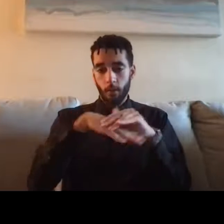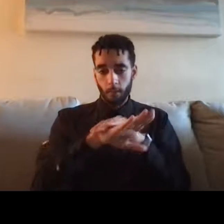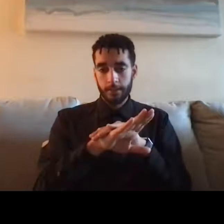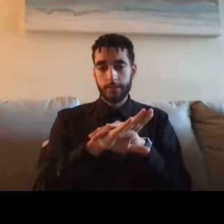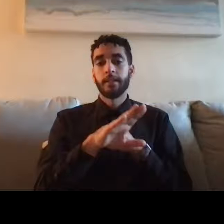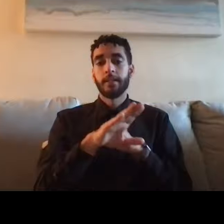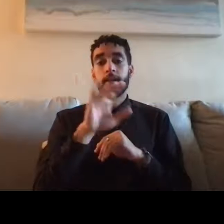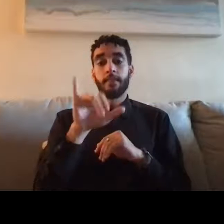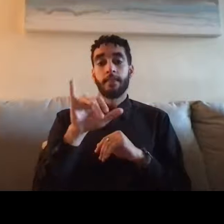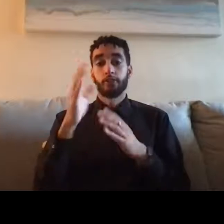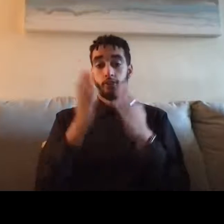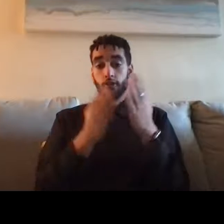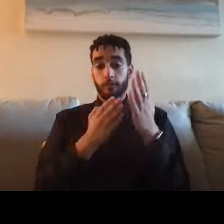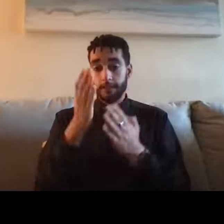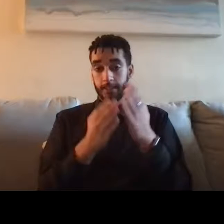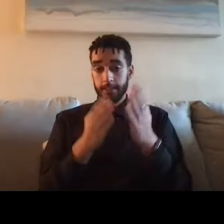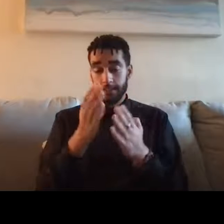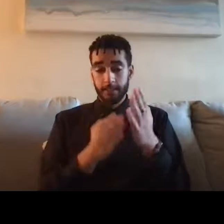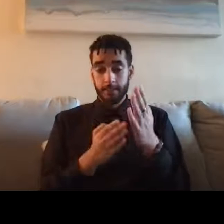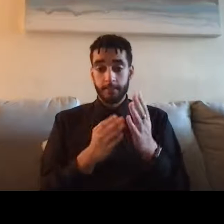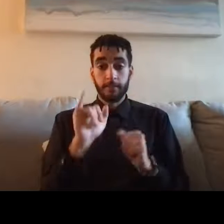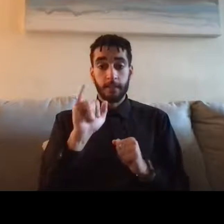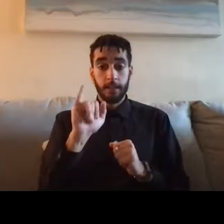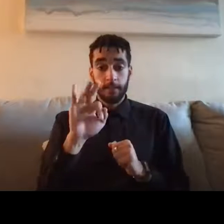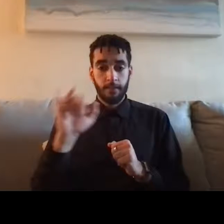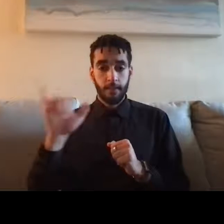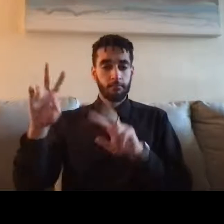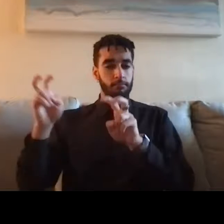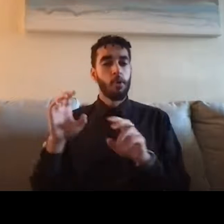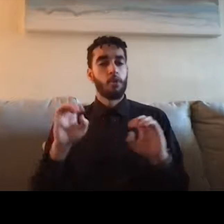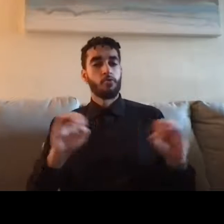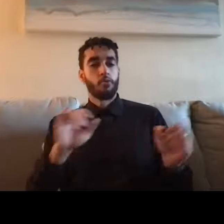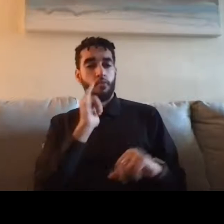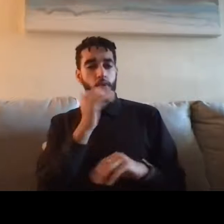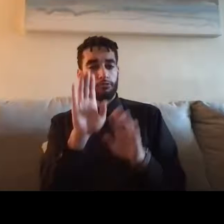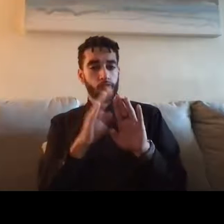services. And so if that No Wrong Door system can be done